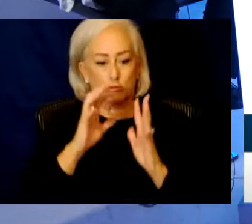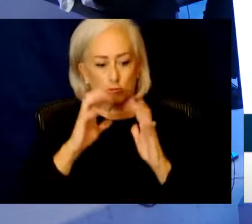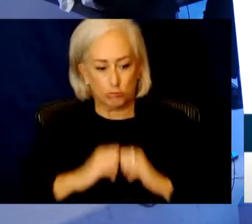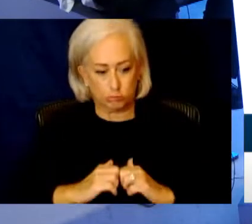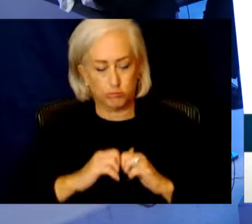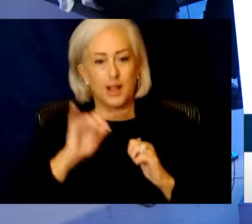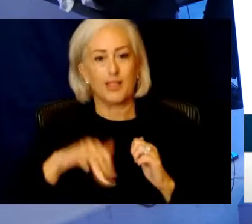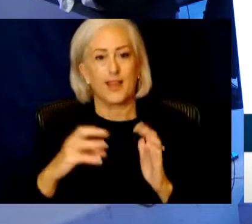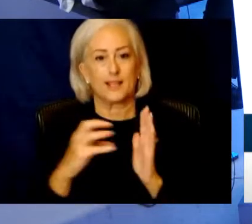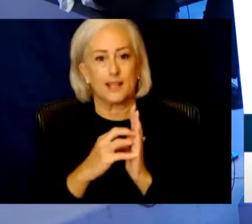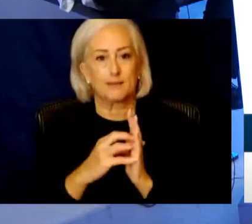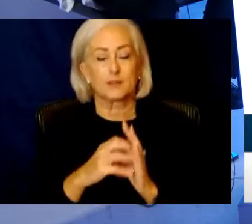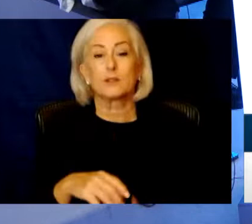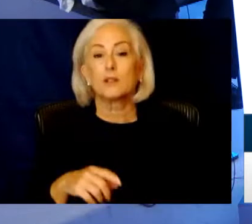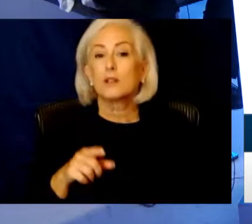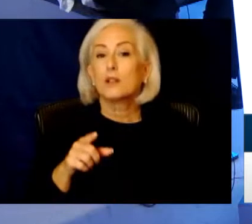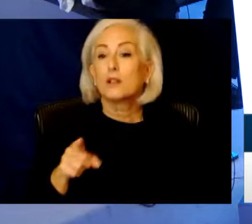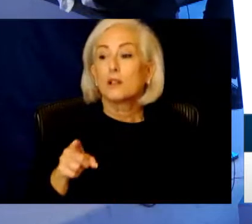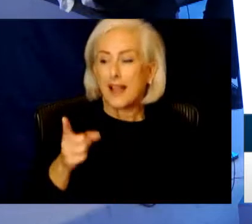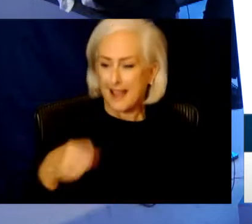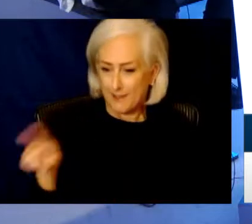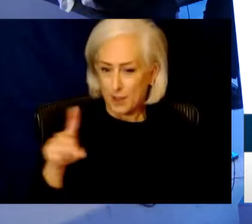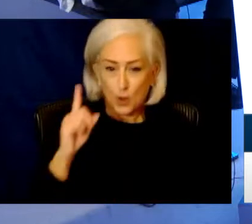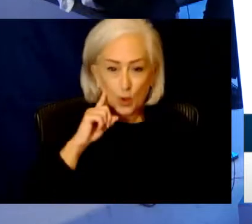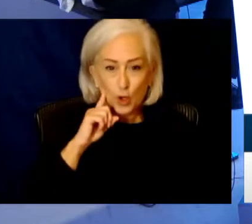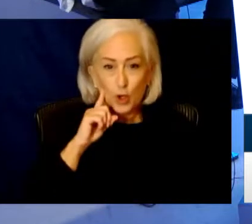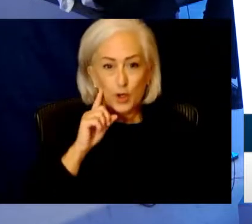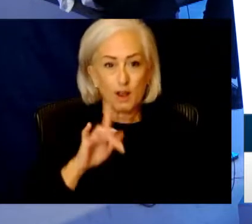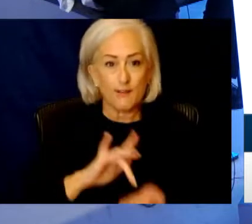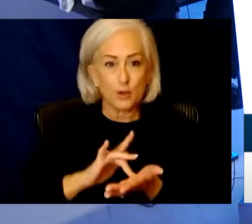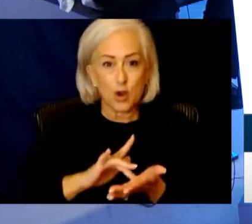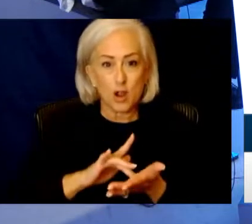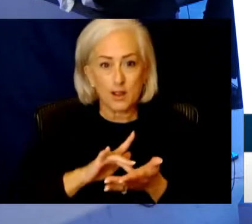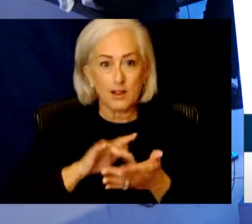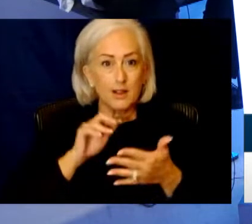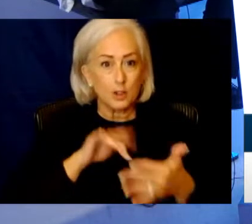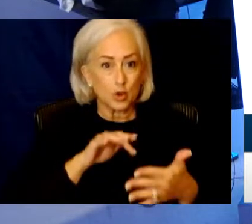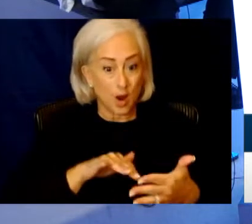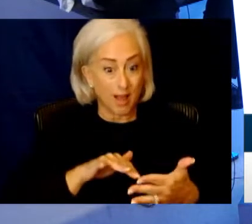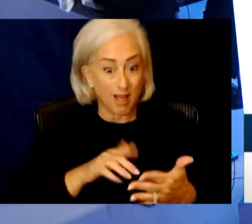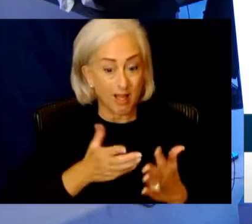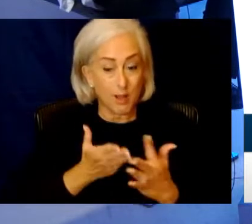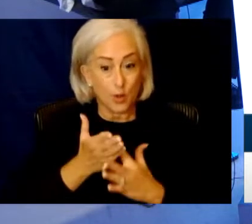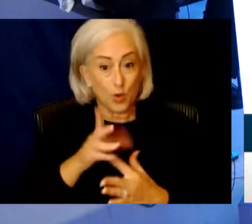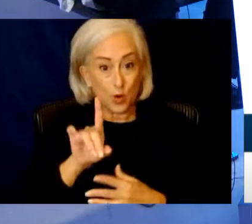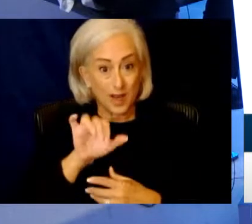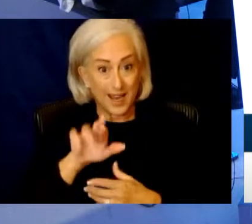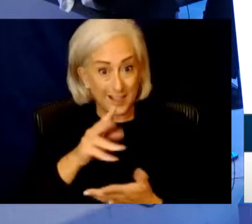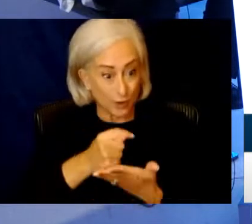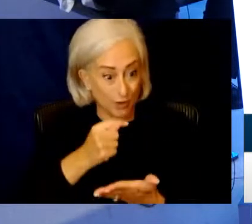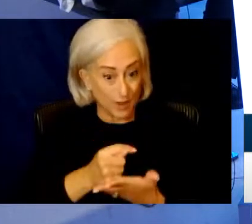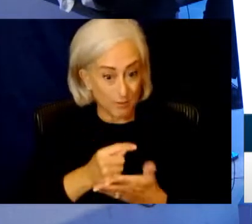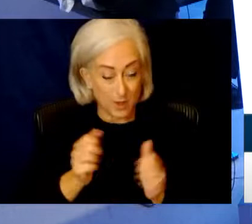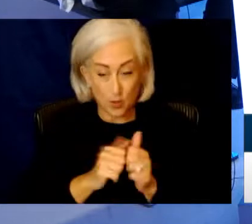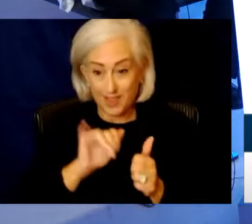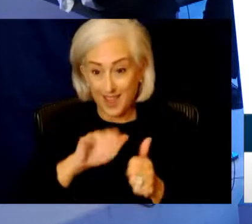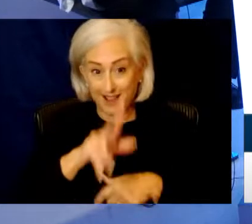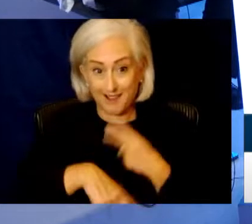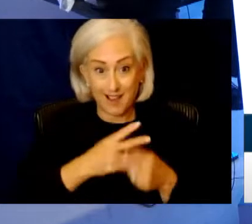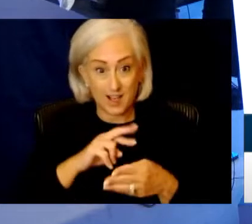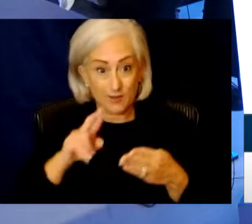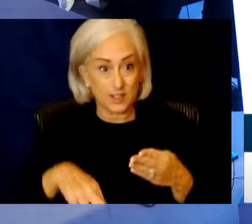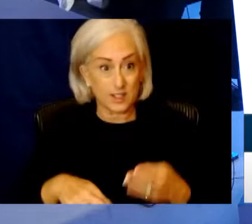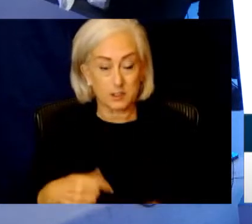of a drug trial in cancer therapy that had this kind of result? Because I'm not aware of one that's ever had this kind of result. It's